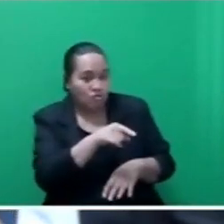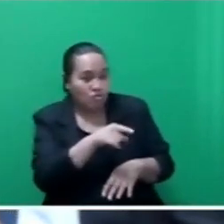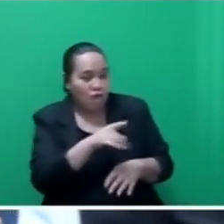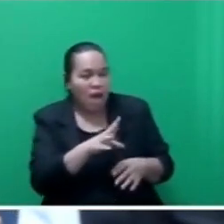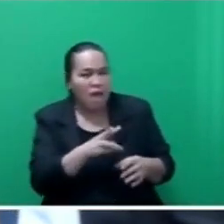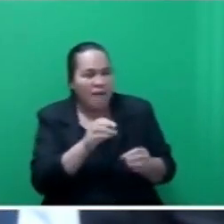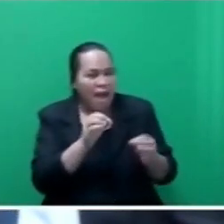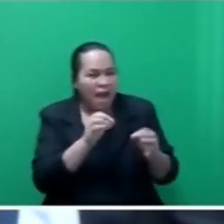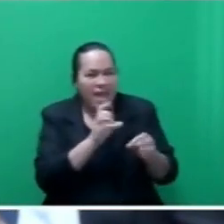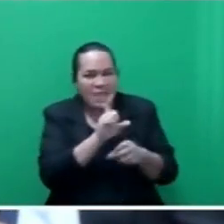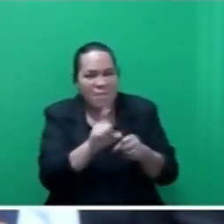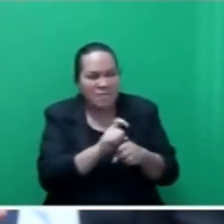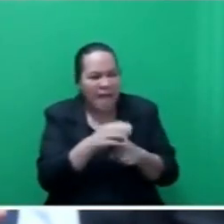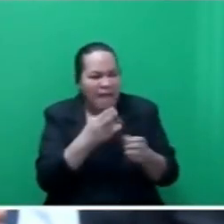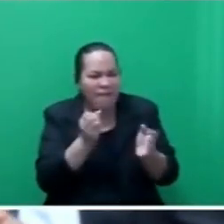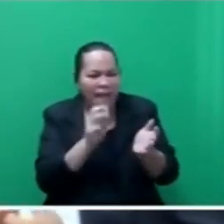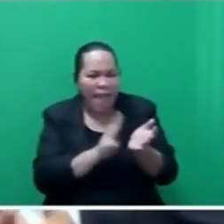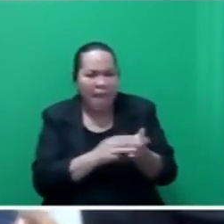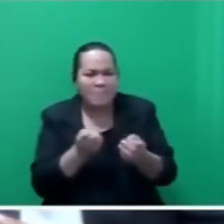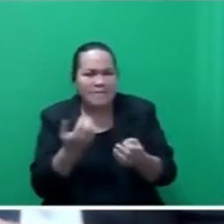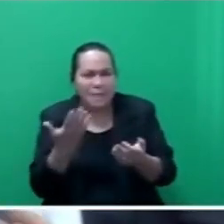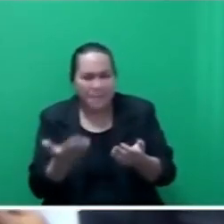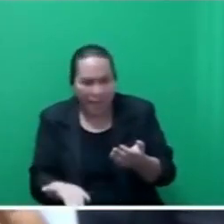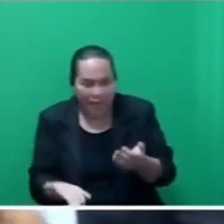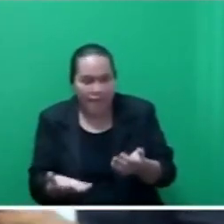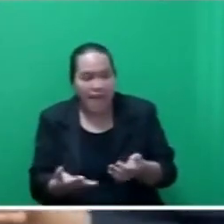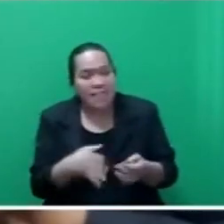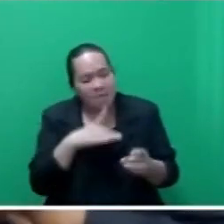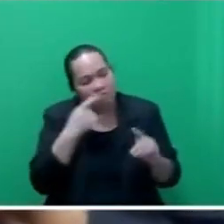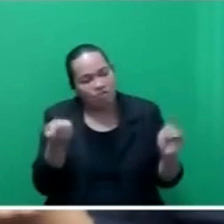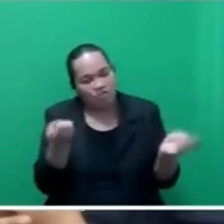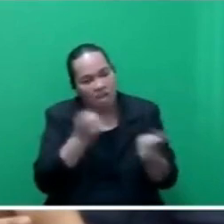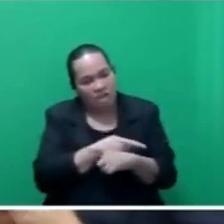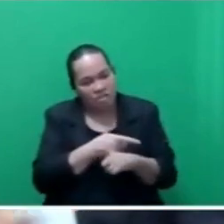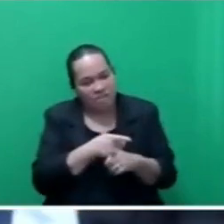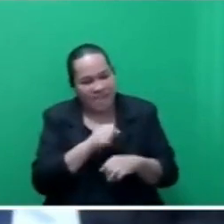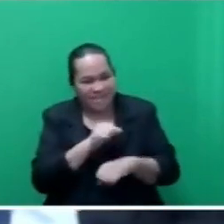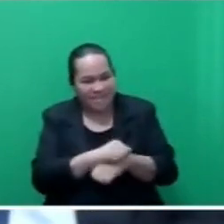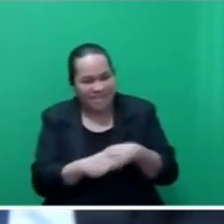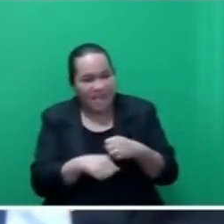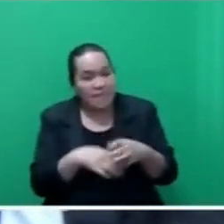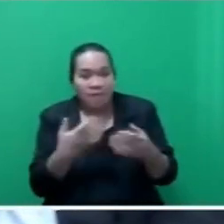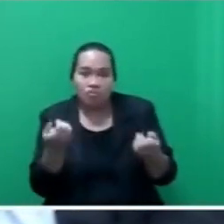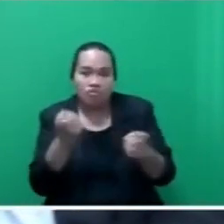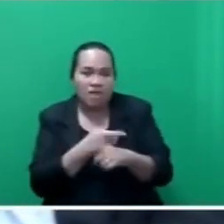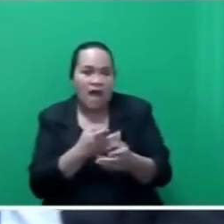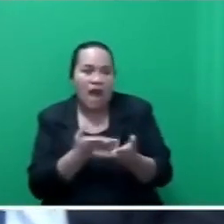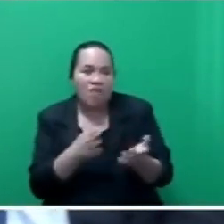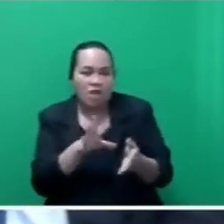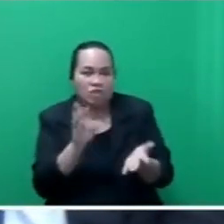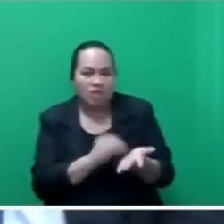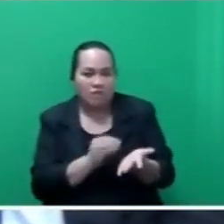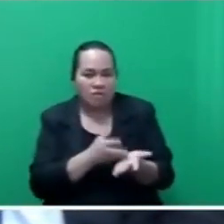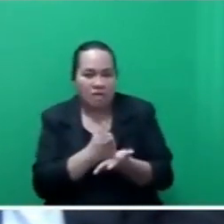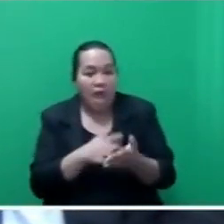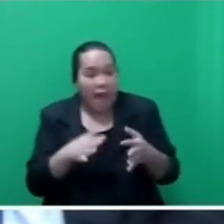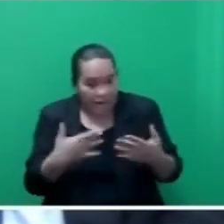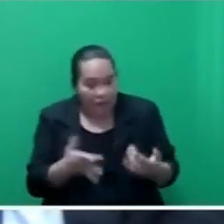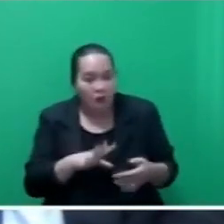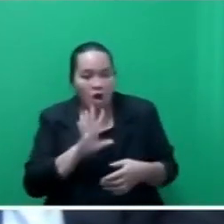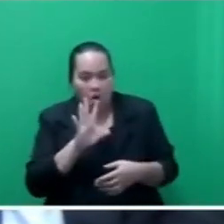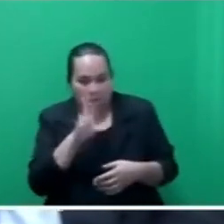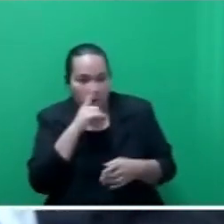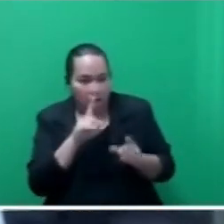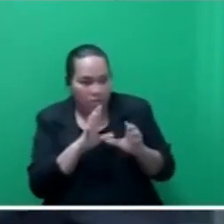called M-Supply, which they are now running. They've also changed the way that they actually deliver, and they do now a door-to-door logistics